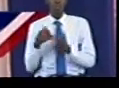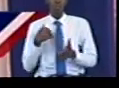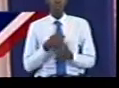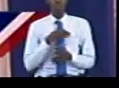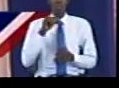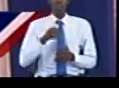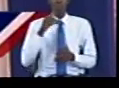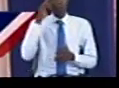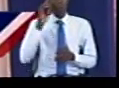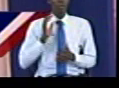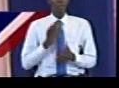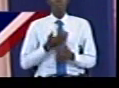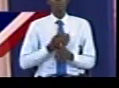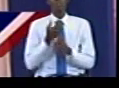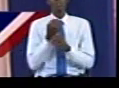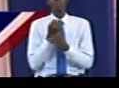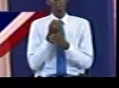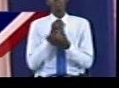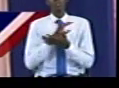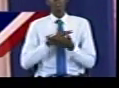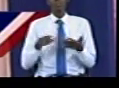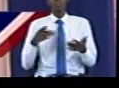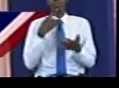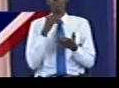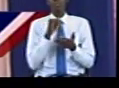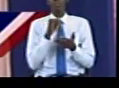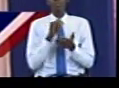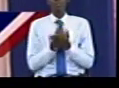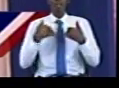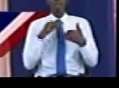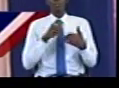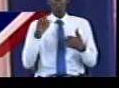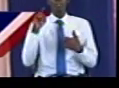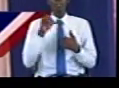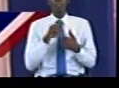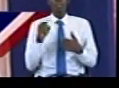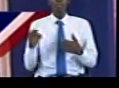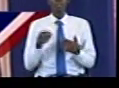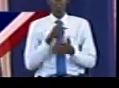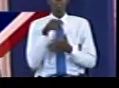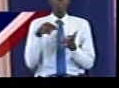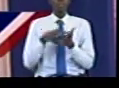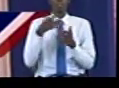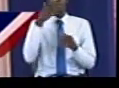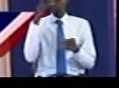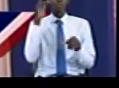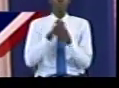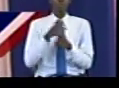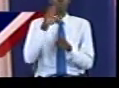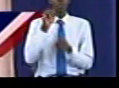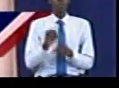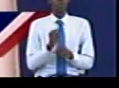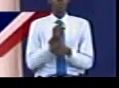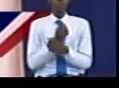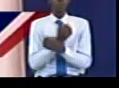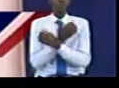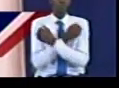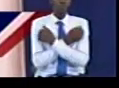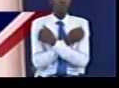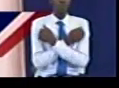at this. It says, and having therefore these promises, dearly beloved, let us